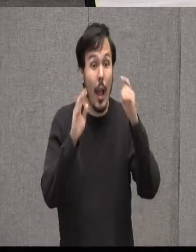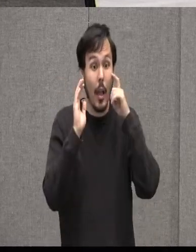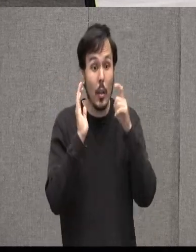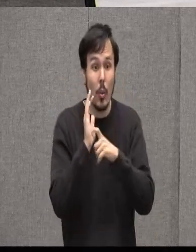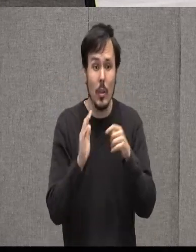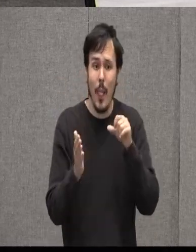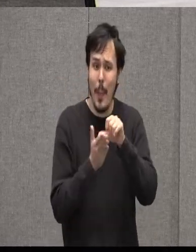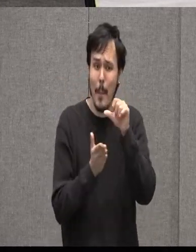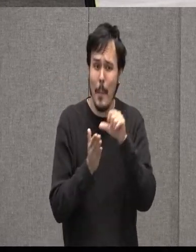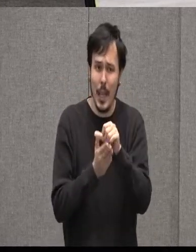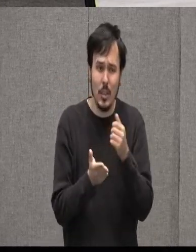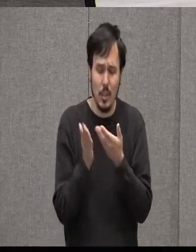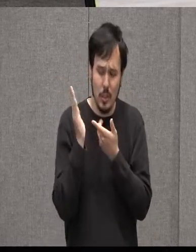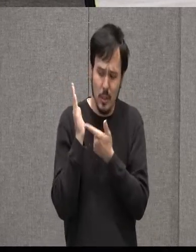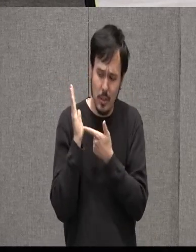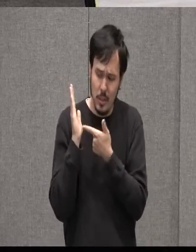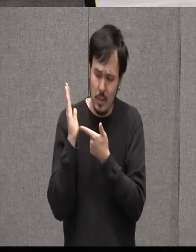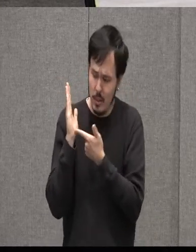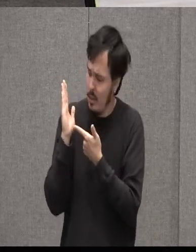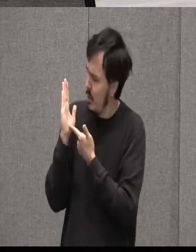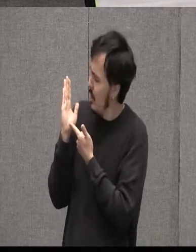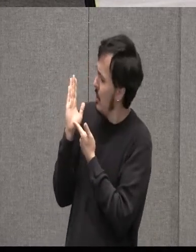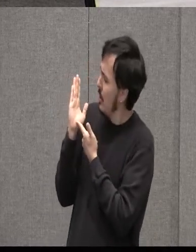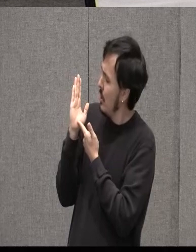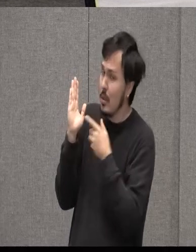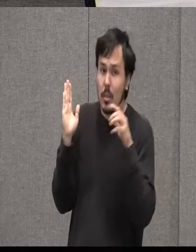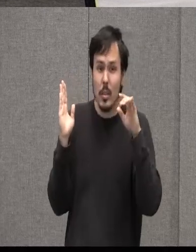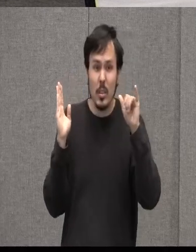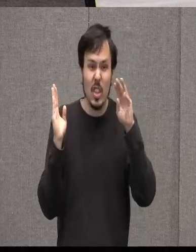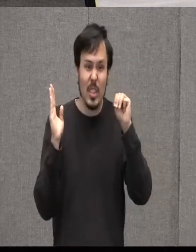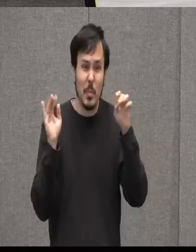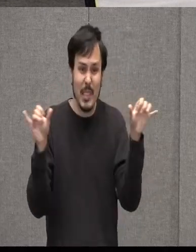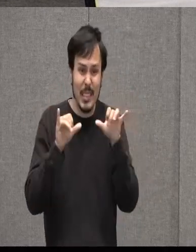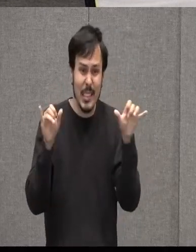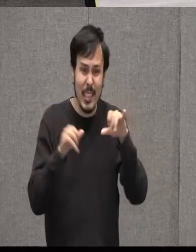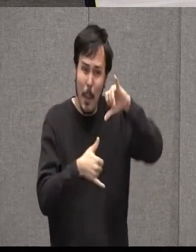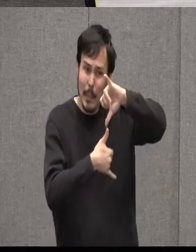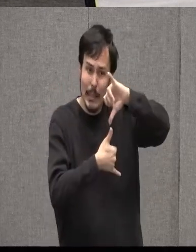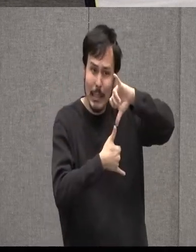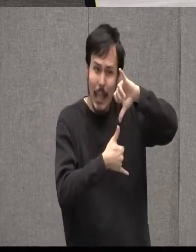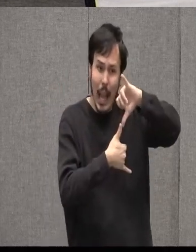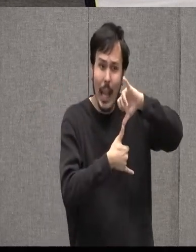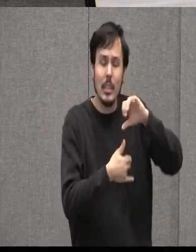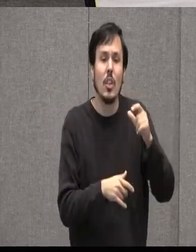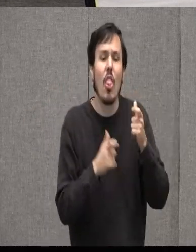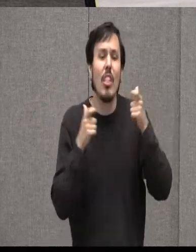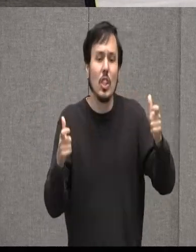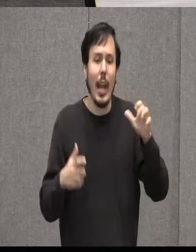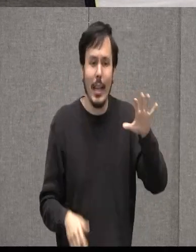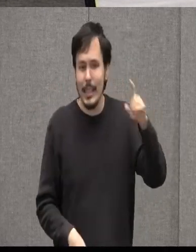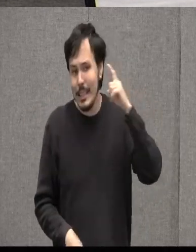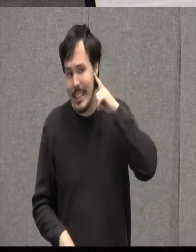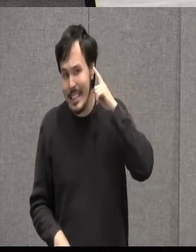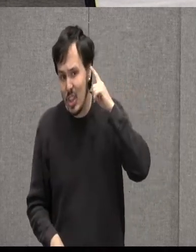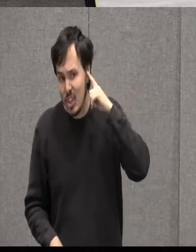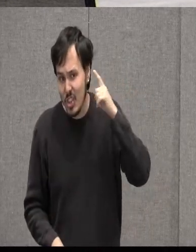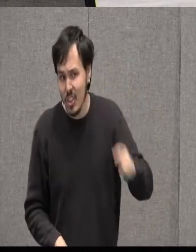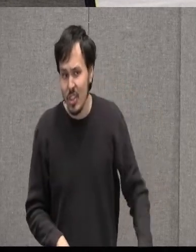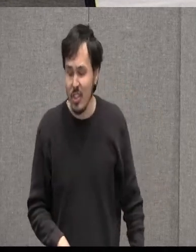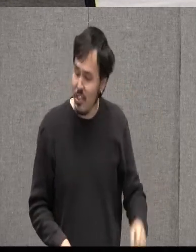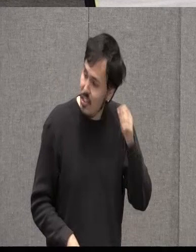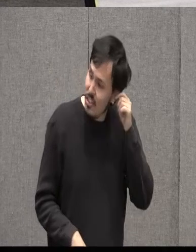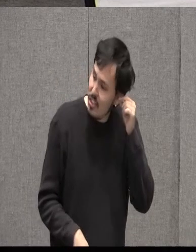on the paper was written, "Dear Jim, thank you for the teeth and the glasses and also the lovely wig. Your friend, the